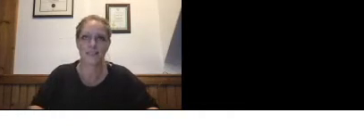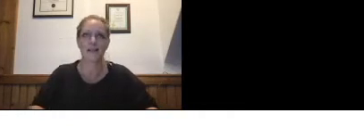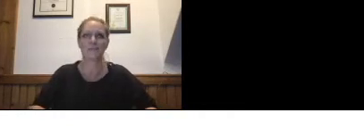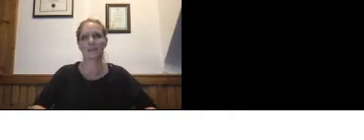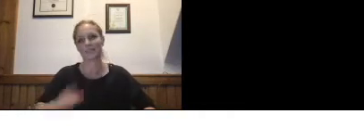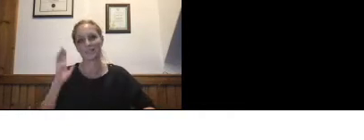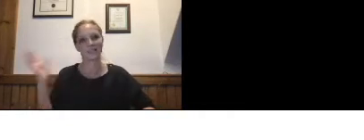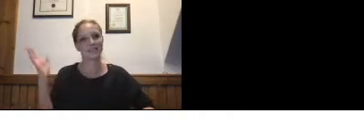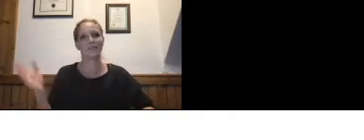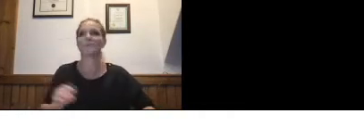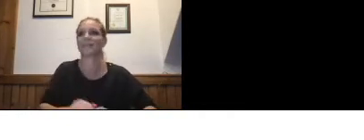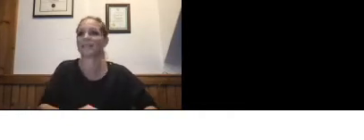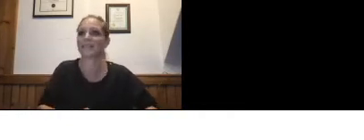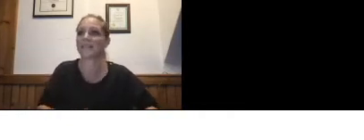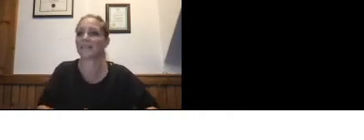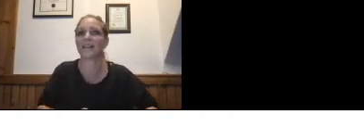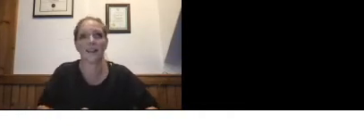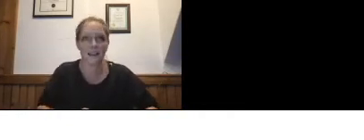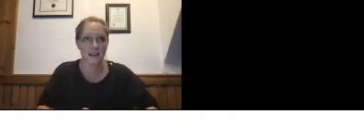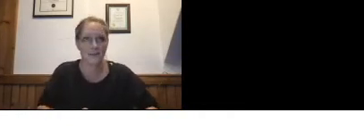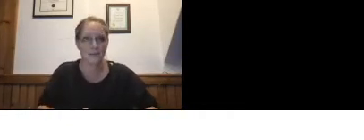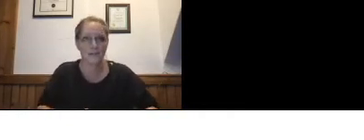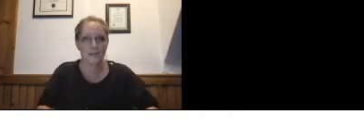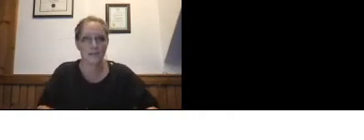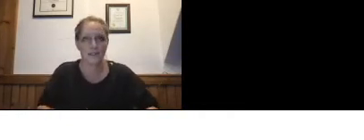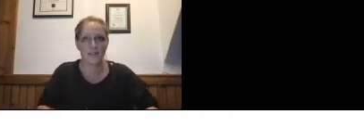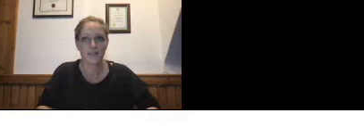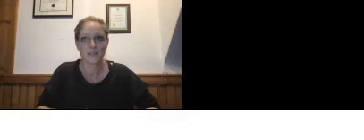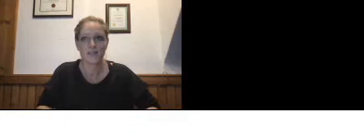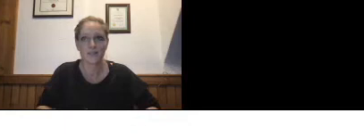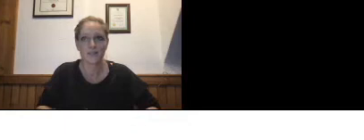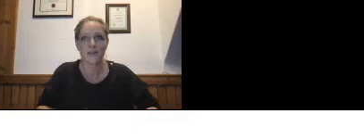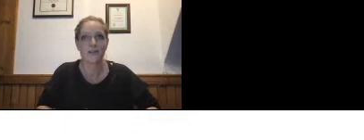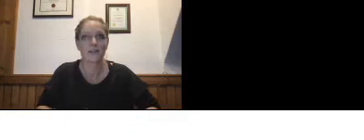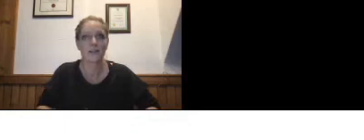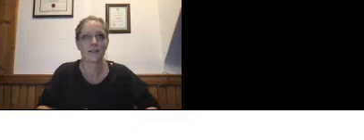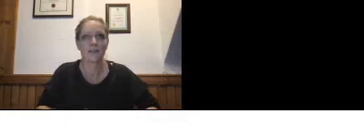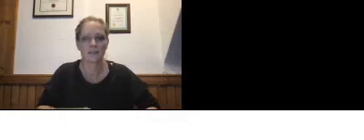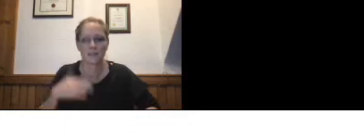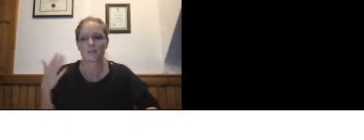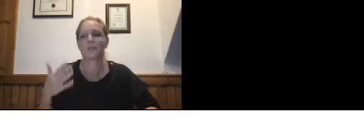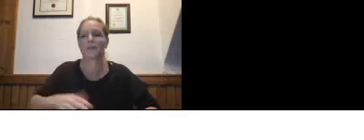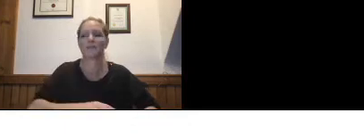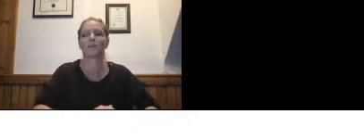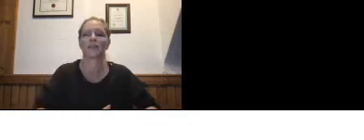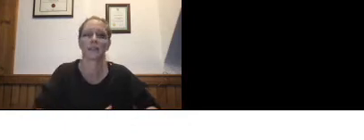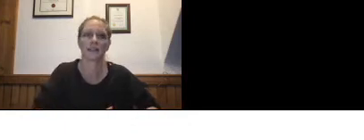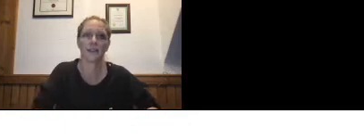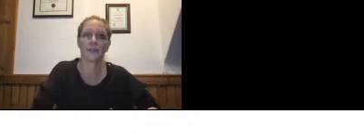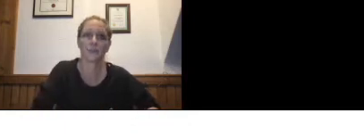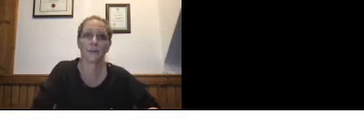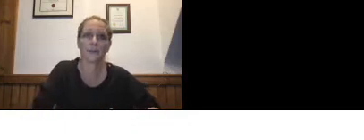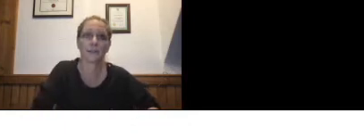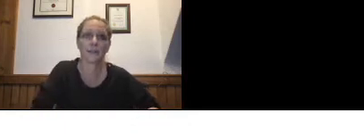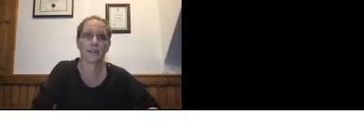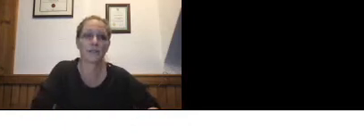because HD is a family disease, and I'm sure that this story will you'll be able to relate. A lot of